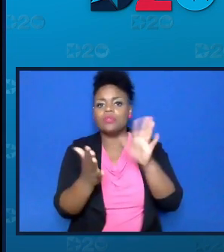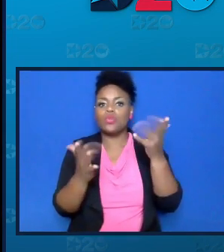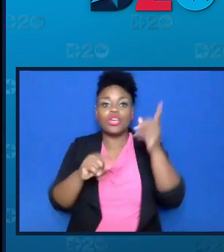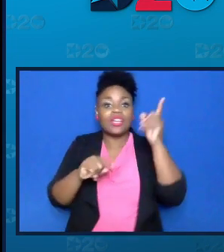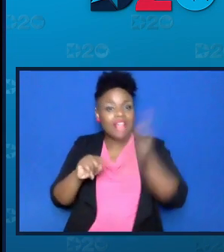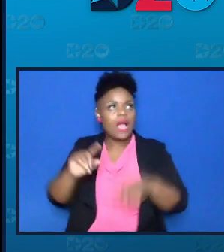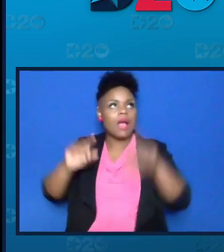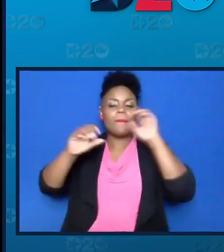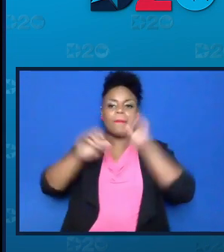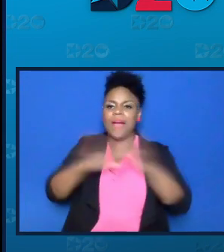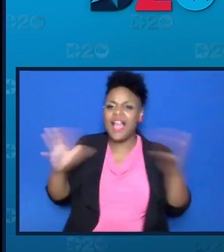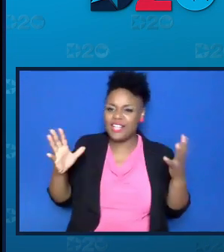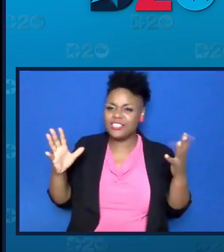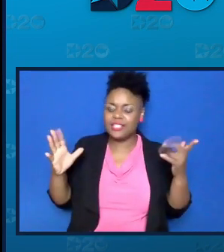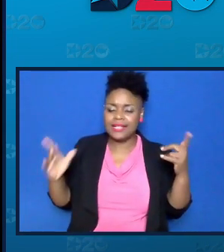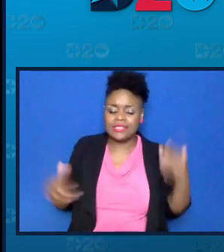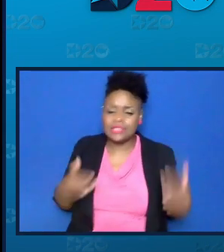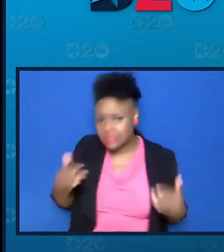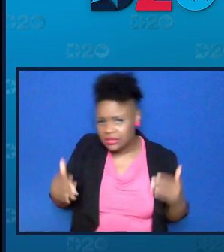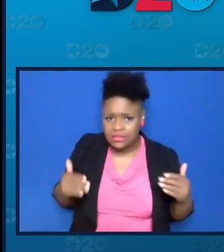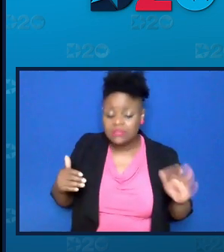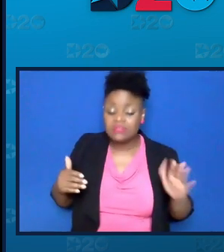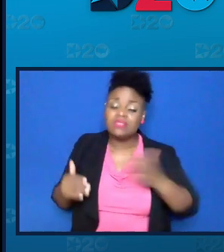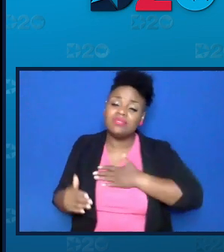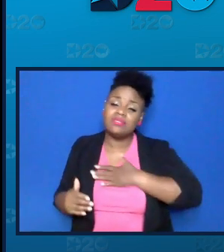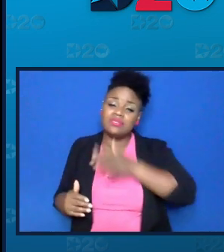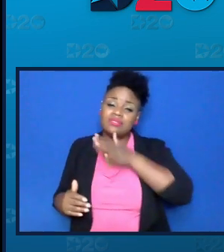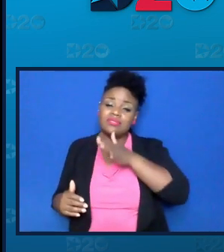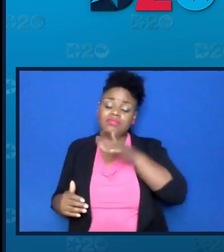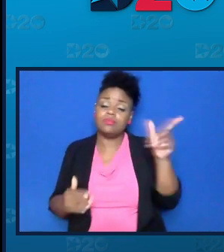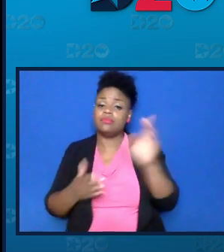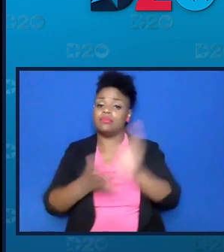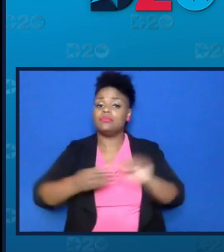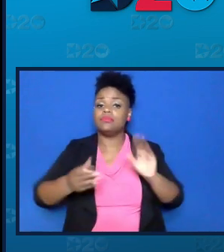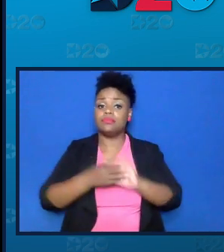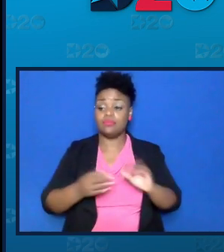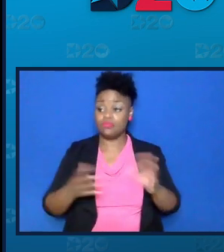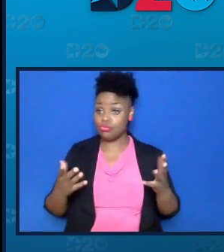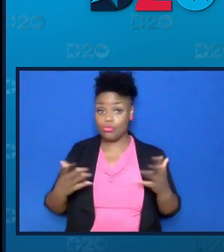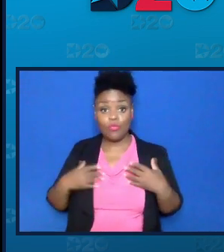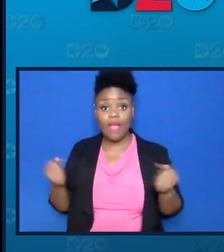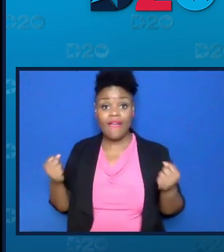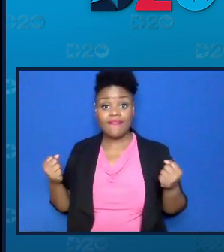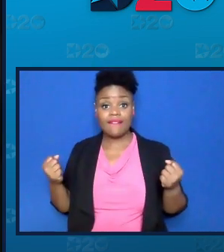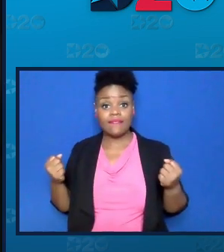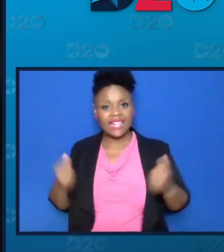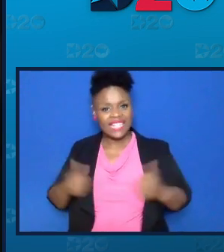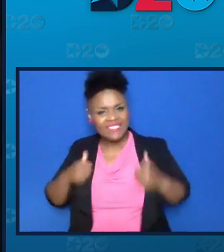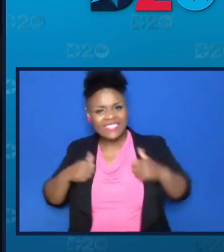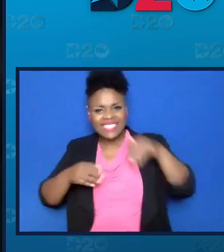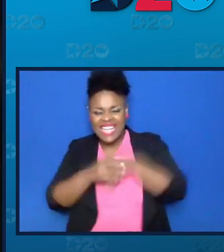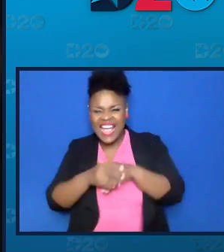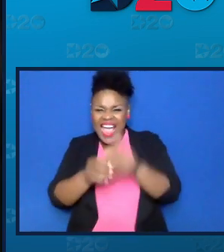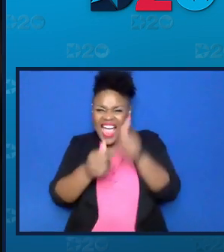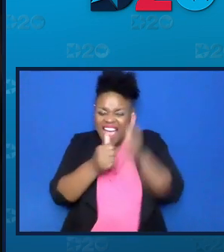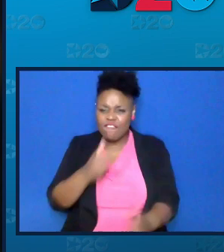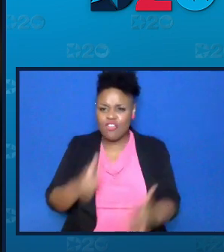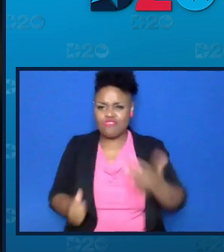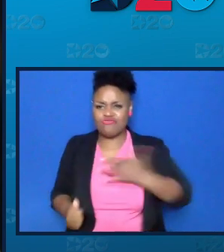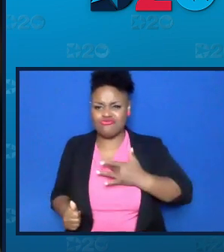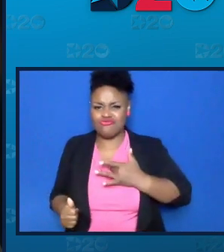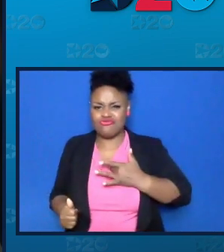My mother, she said, bravery resides in every heart, and someday it will be